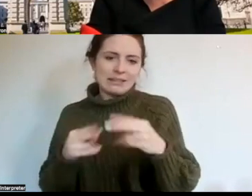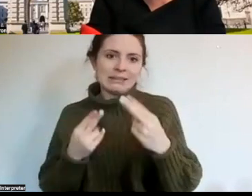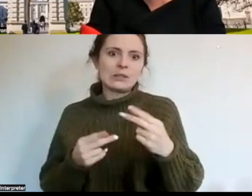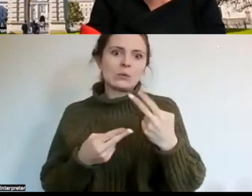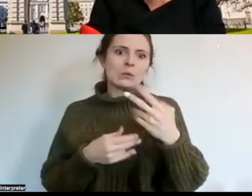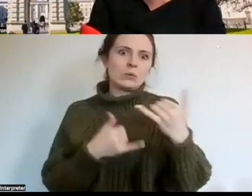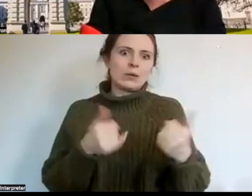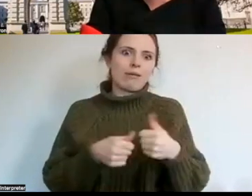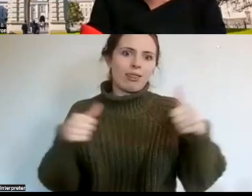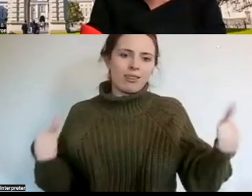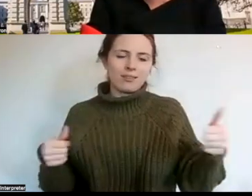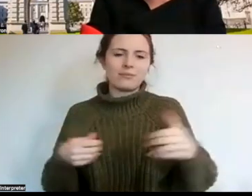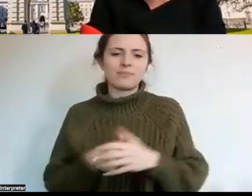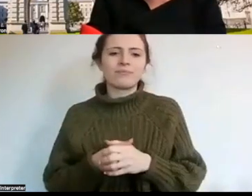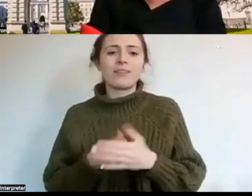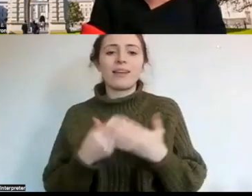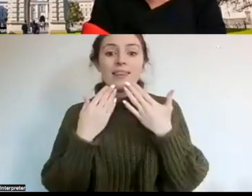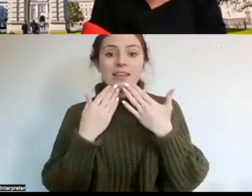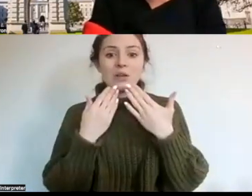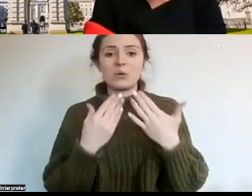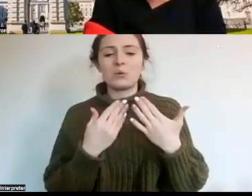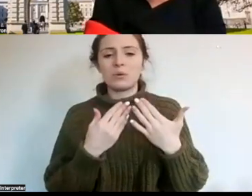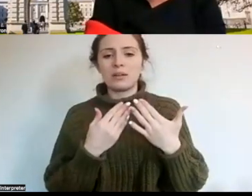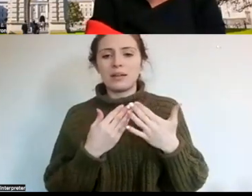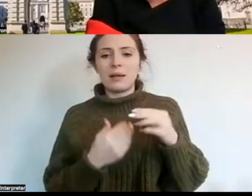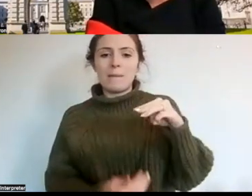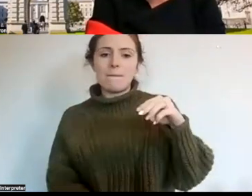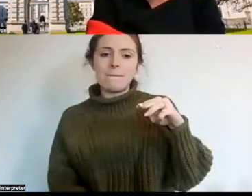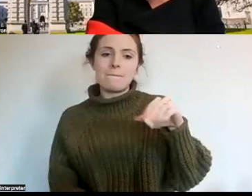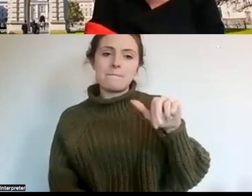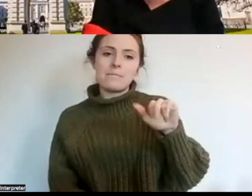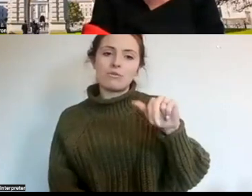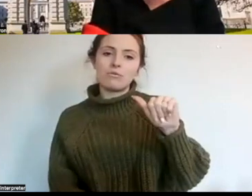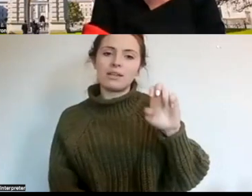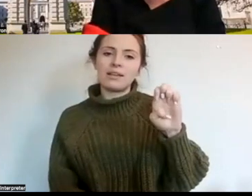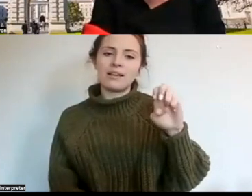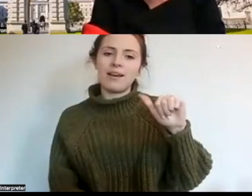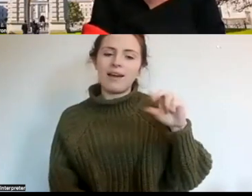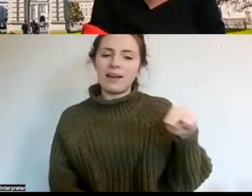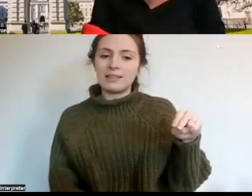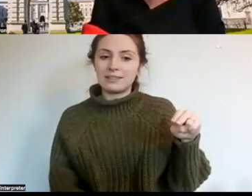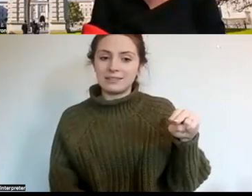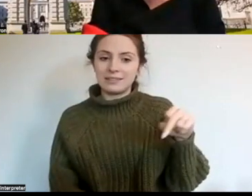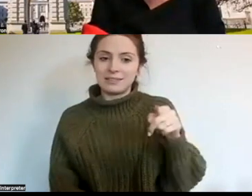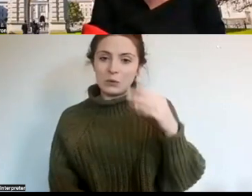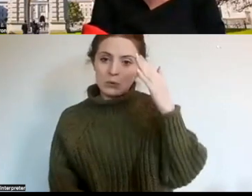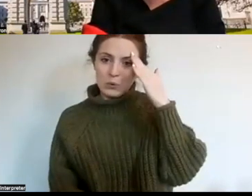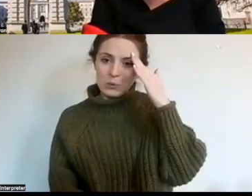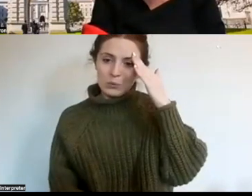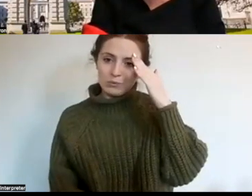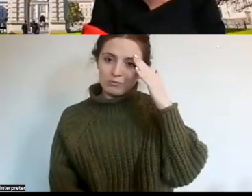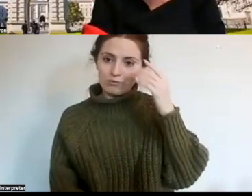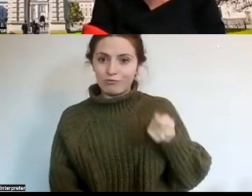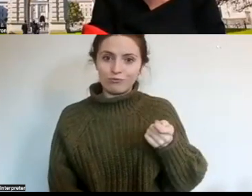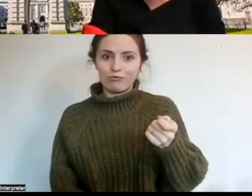And thank you also to Marianne for I know you've travelled from your home to Trinity